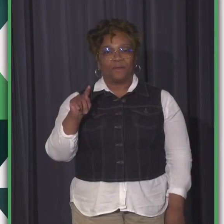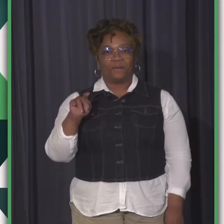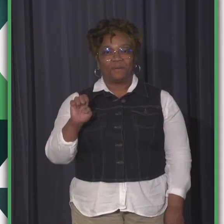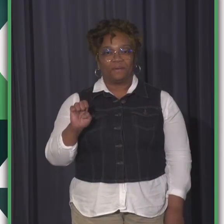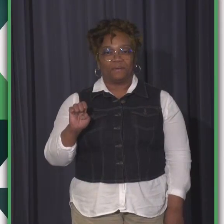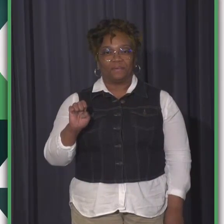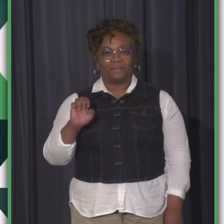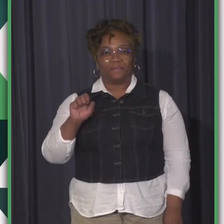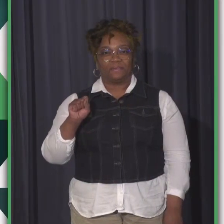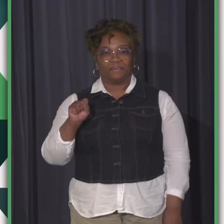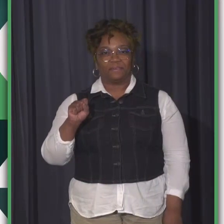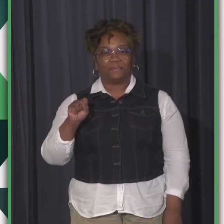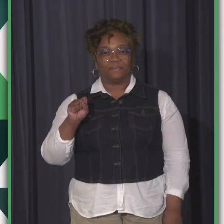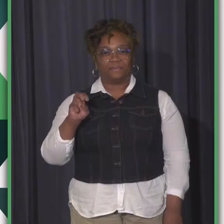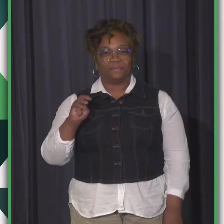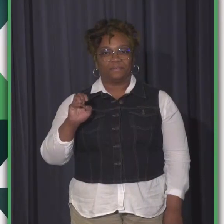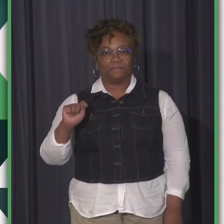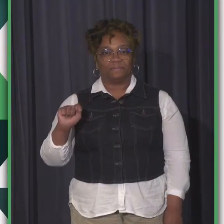Smith.